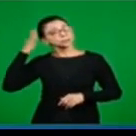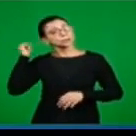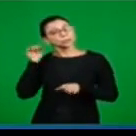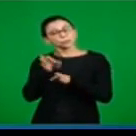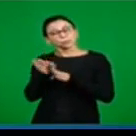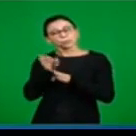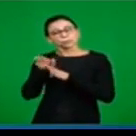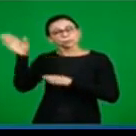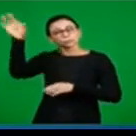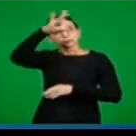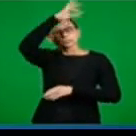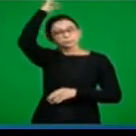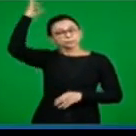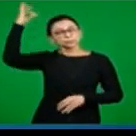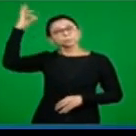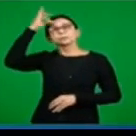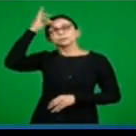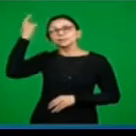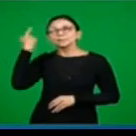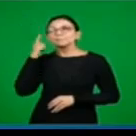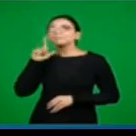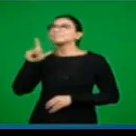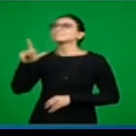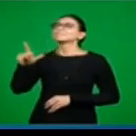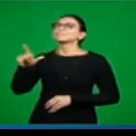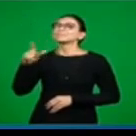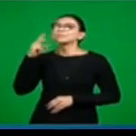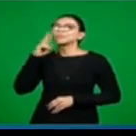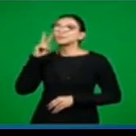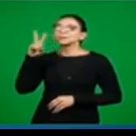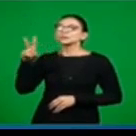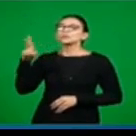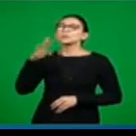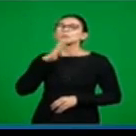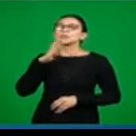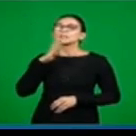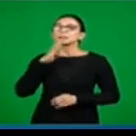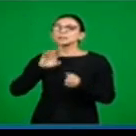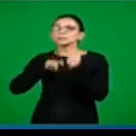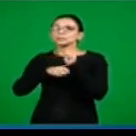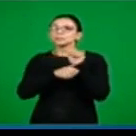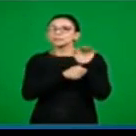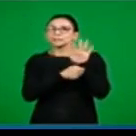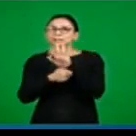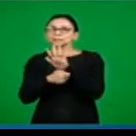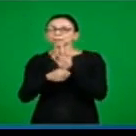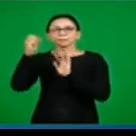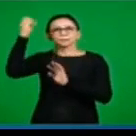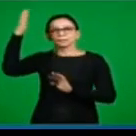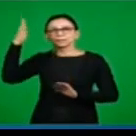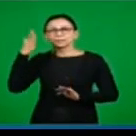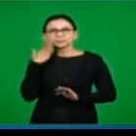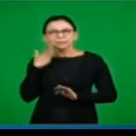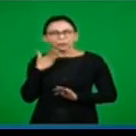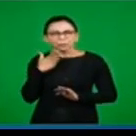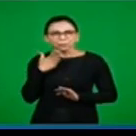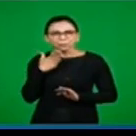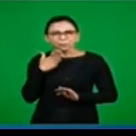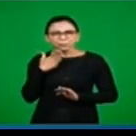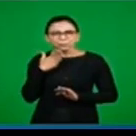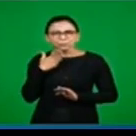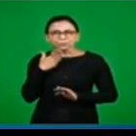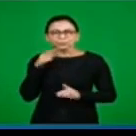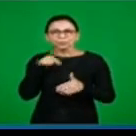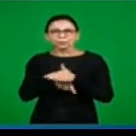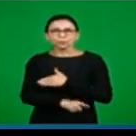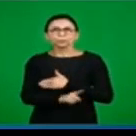has instruction of the Holy Spirit, and enter into the mystery of the word that goes beyond the ladder, which is the